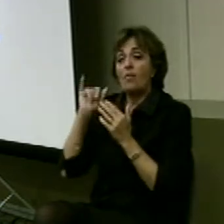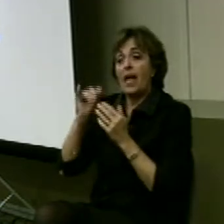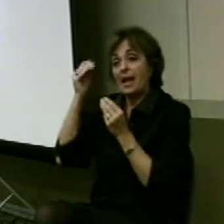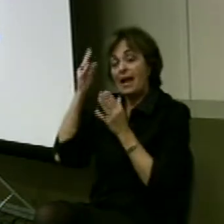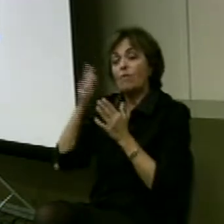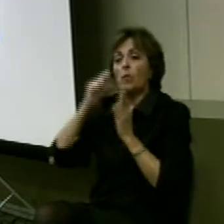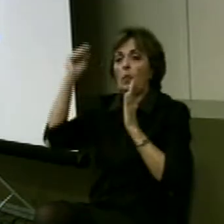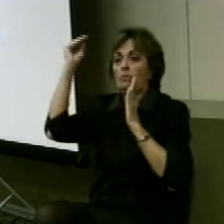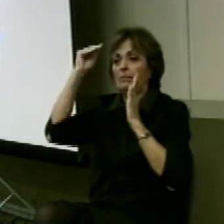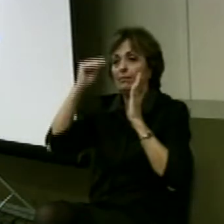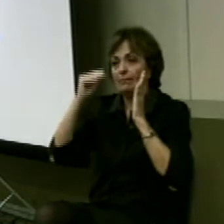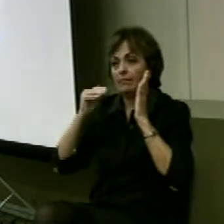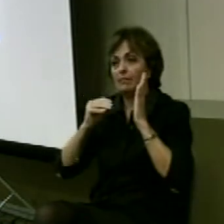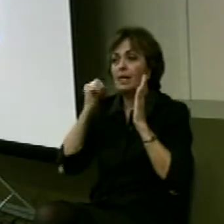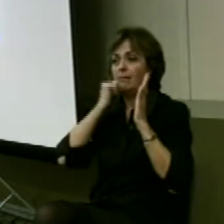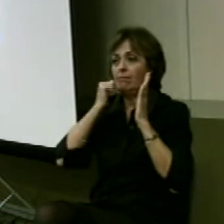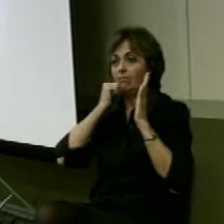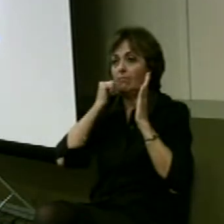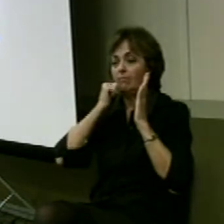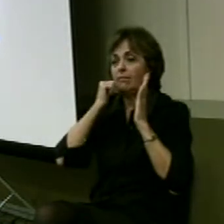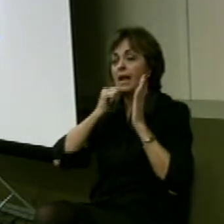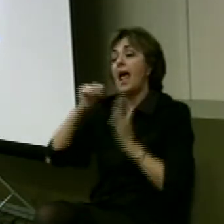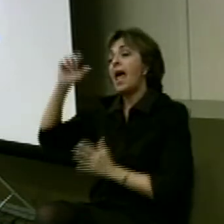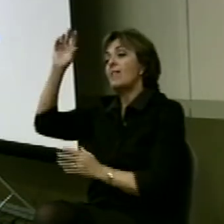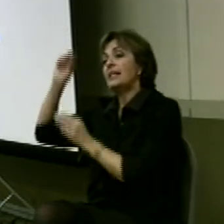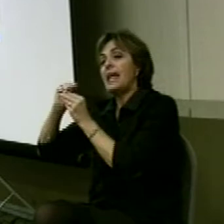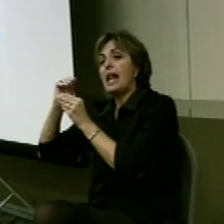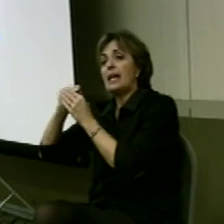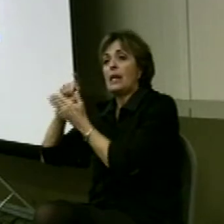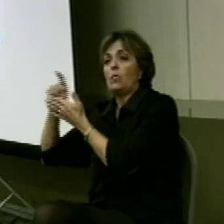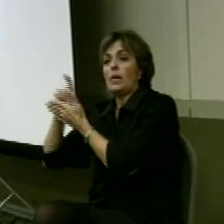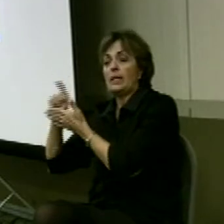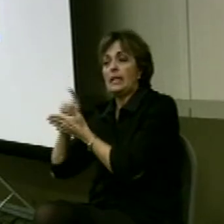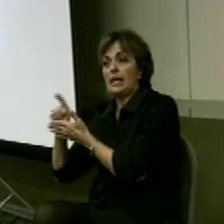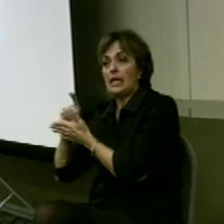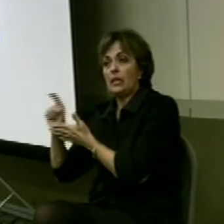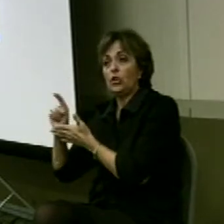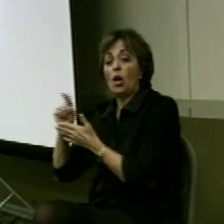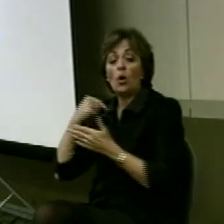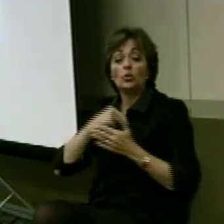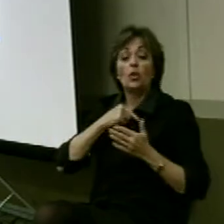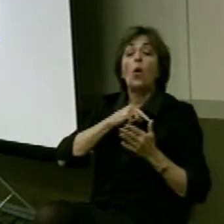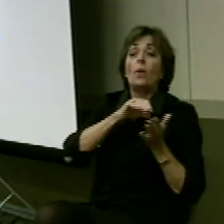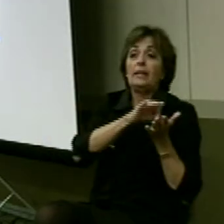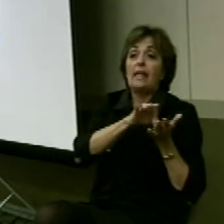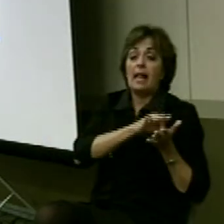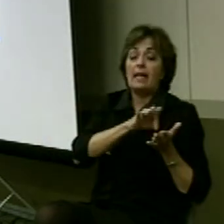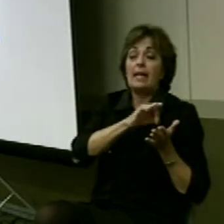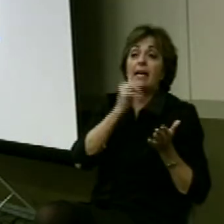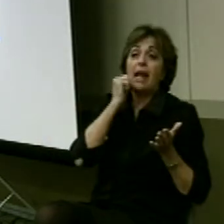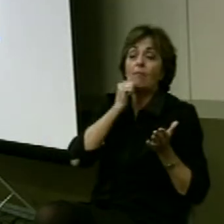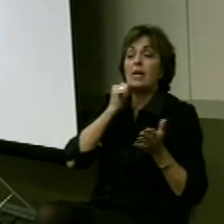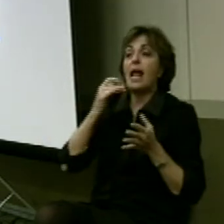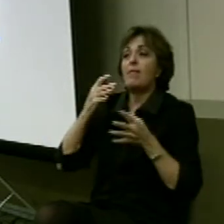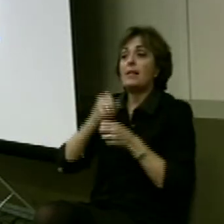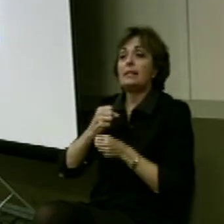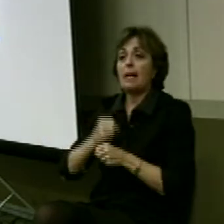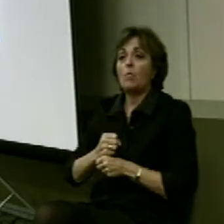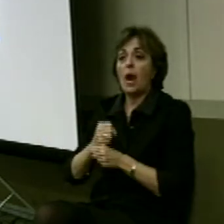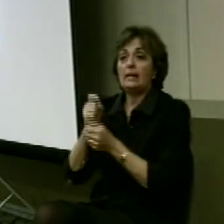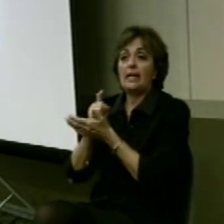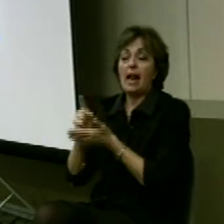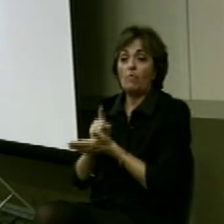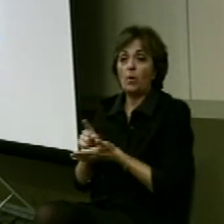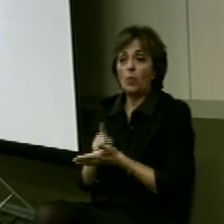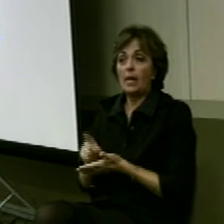Every week I would take all of that information on the daily chart and I would tally it into our weekly chart. So not only do we tally it every day, but I